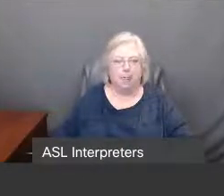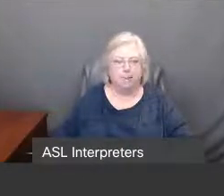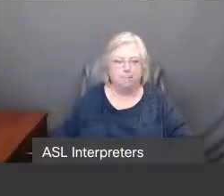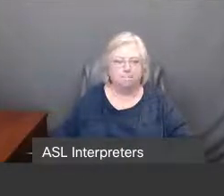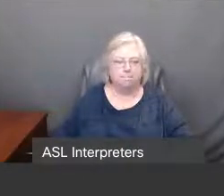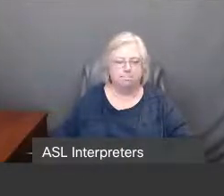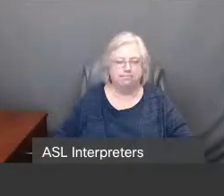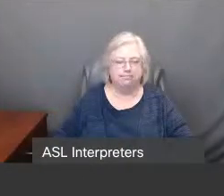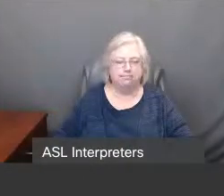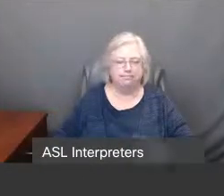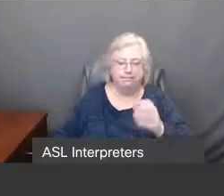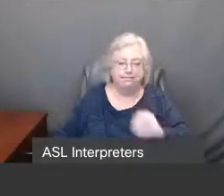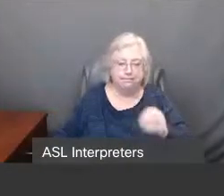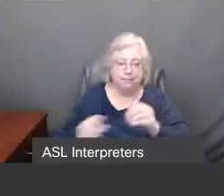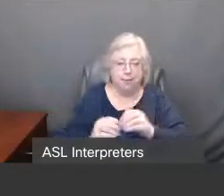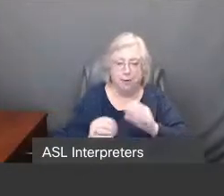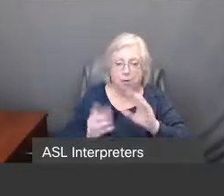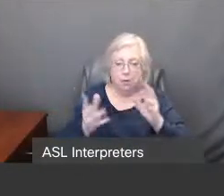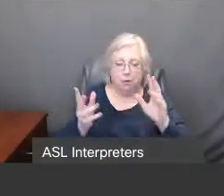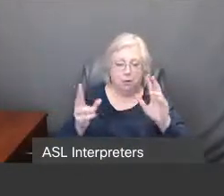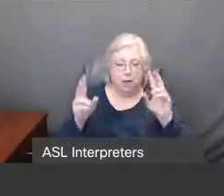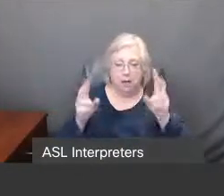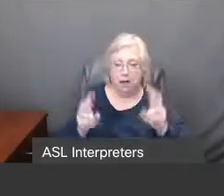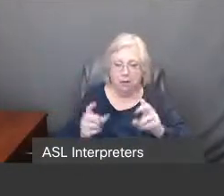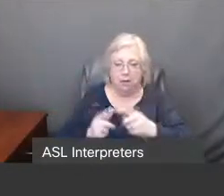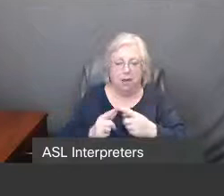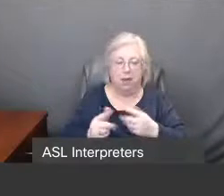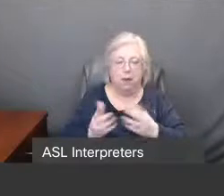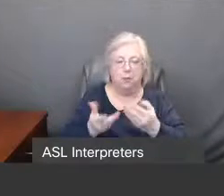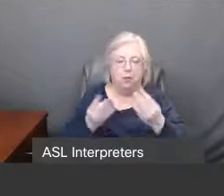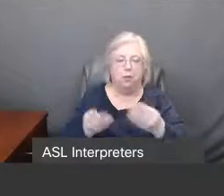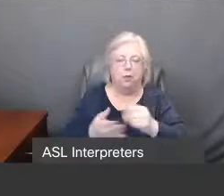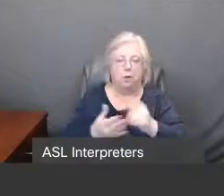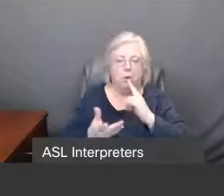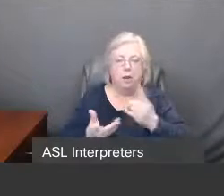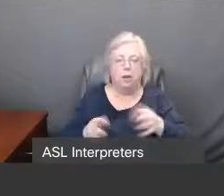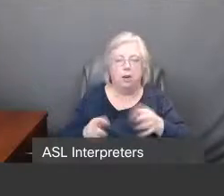Hearing no more items, I move that we adjourn this meeting.